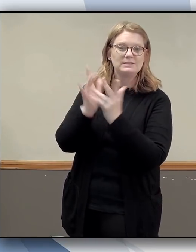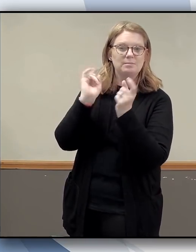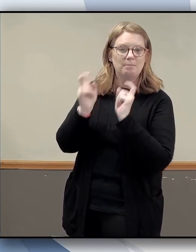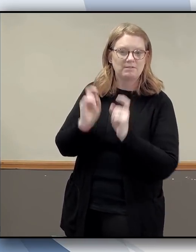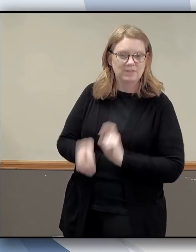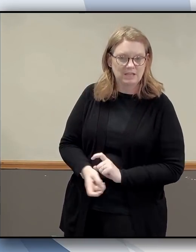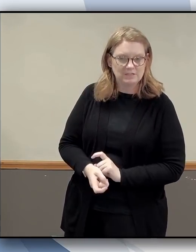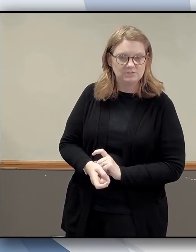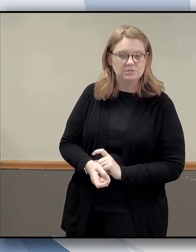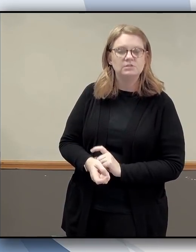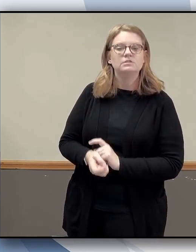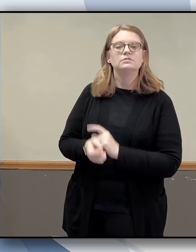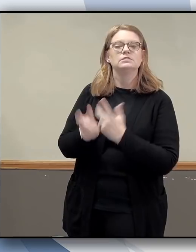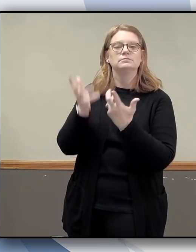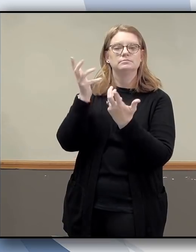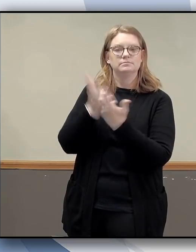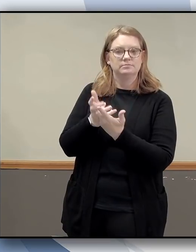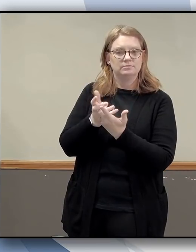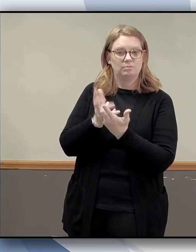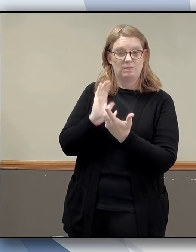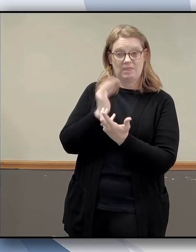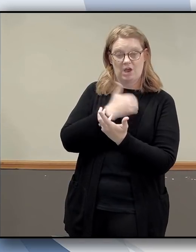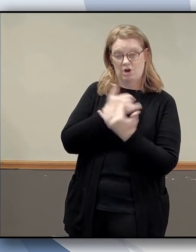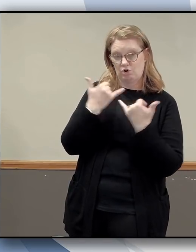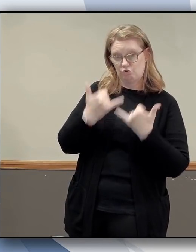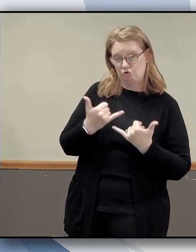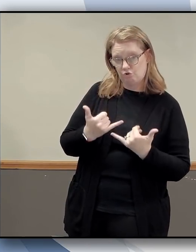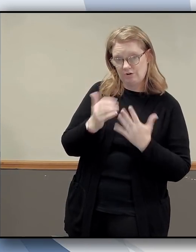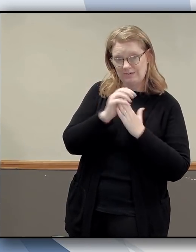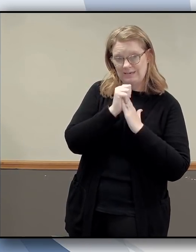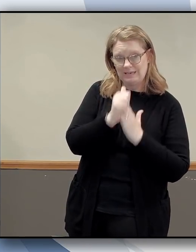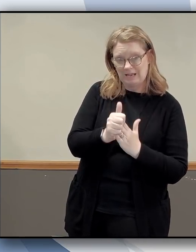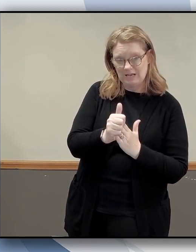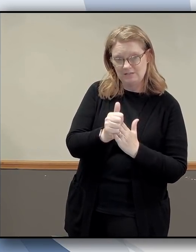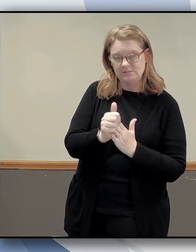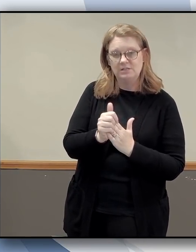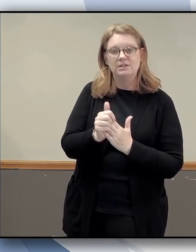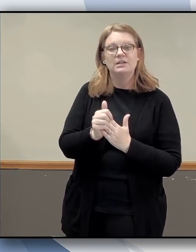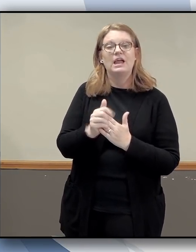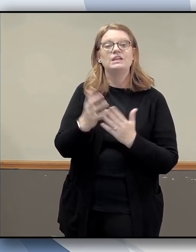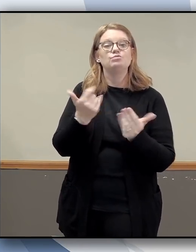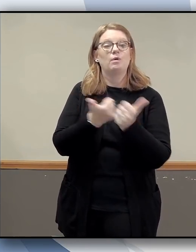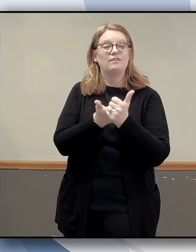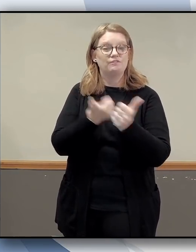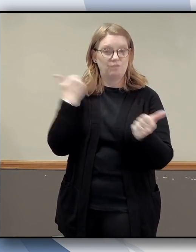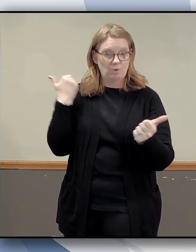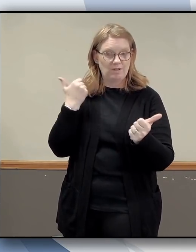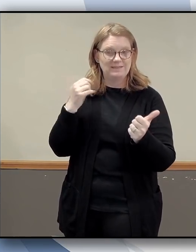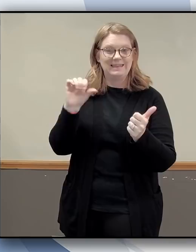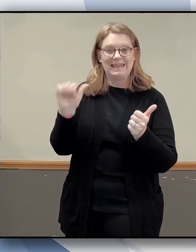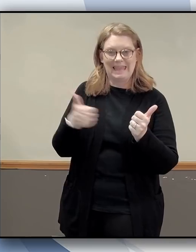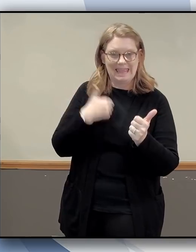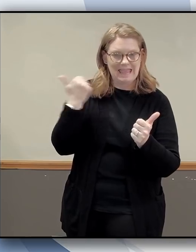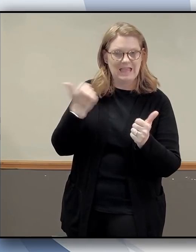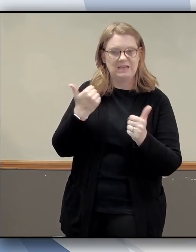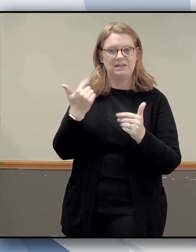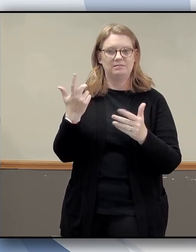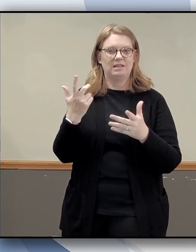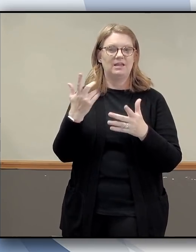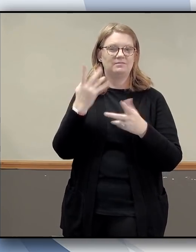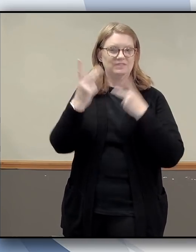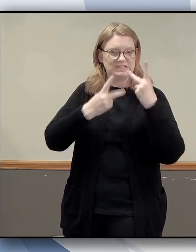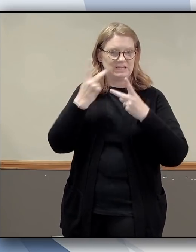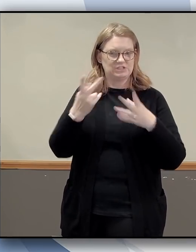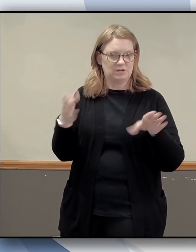more closely with our current guidance and to avoid any regression in visitation. We